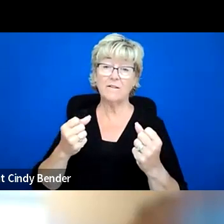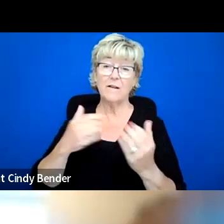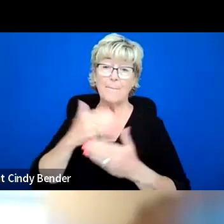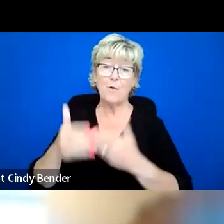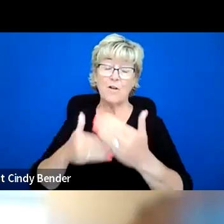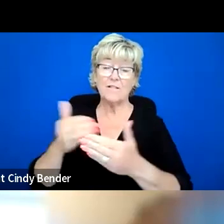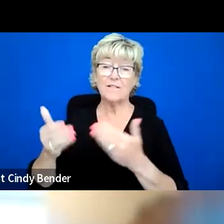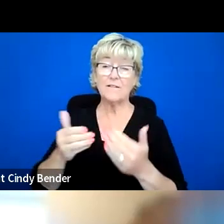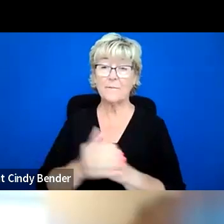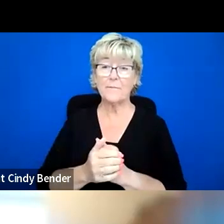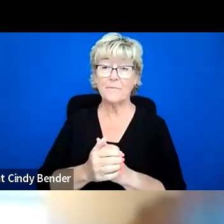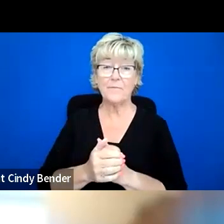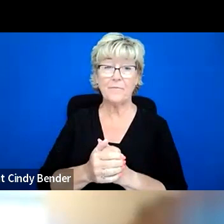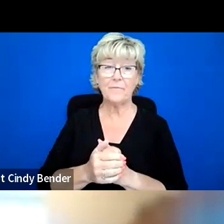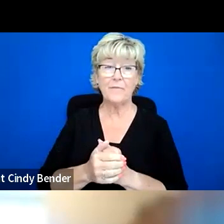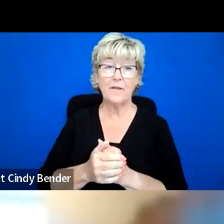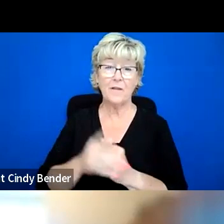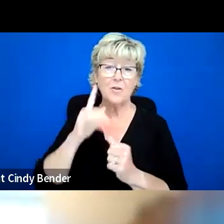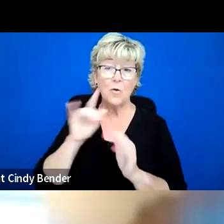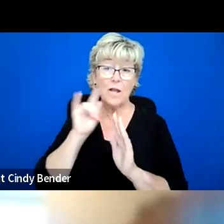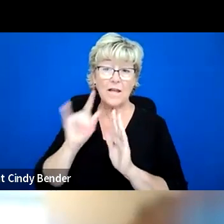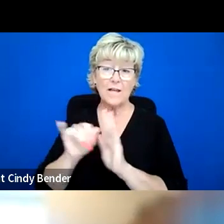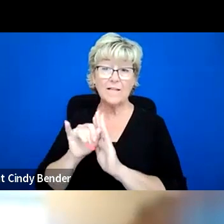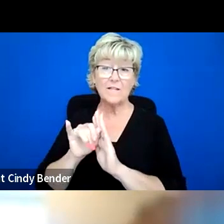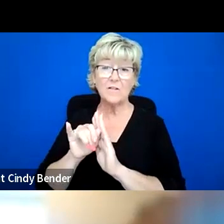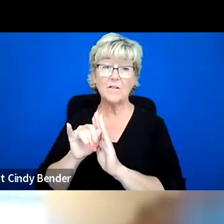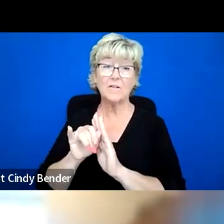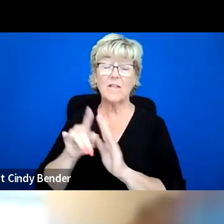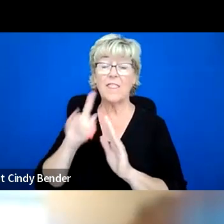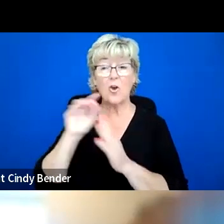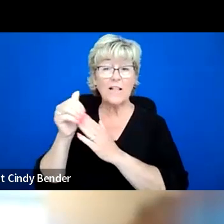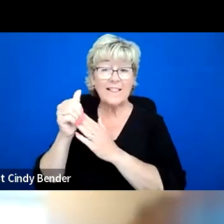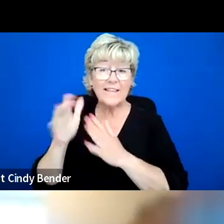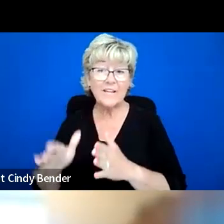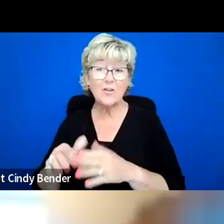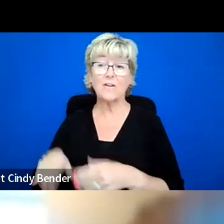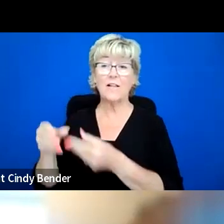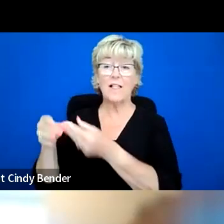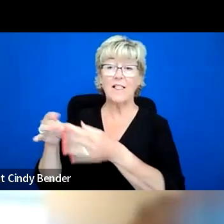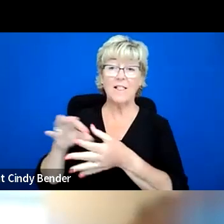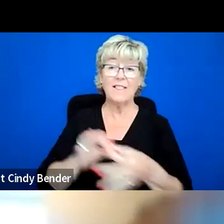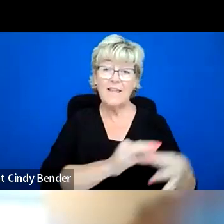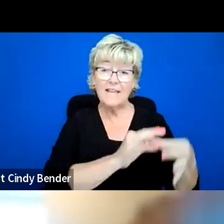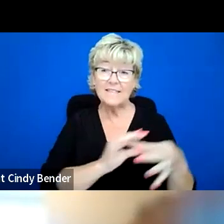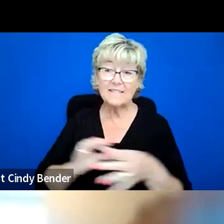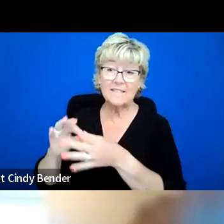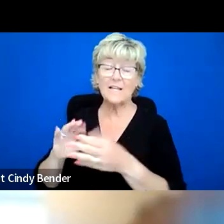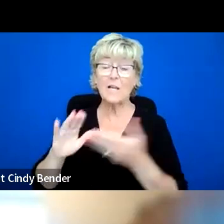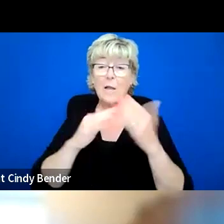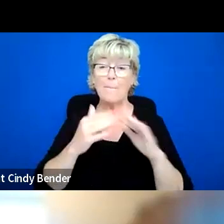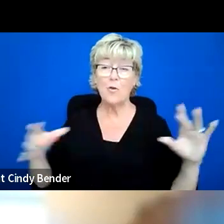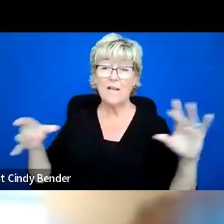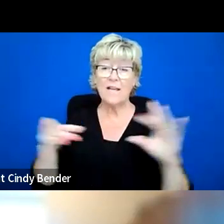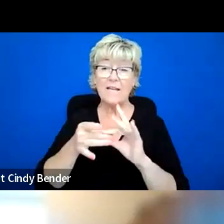Sadie. Thank you, Sina. And also for identifying that there's champion, there's leaders, there's liaison, there's community connector. One